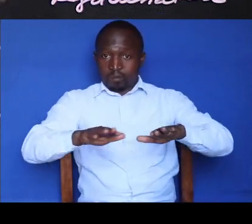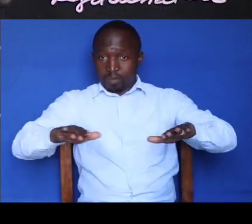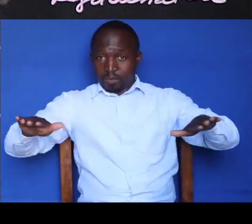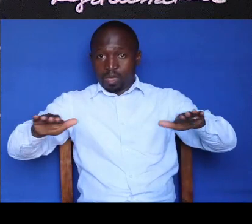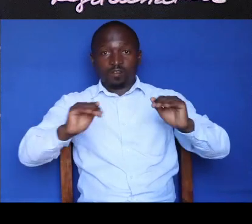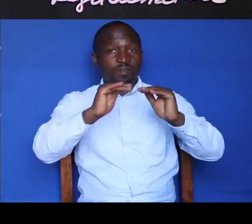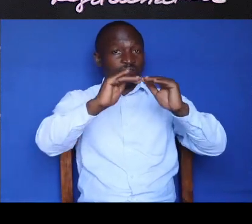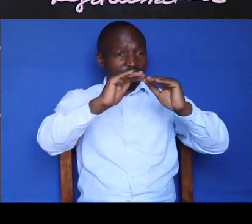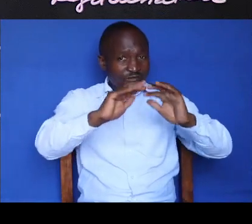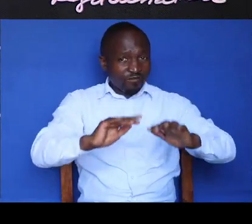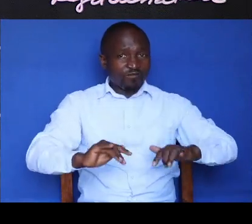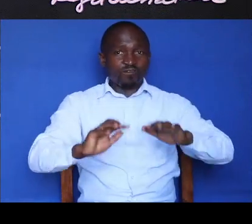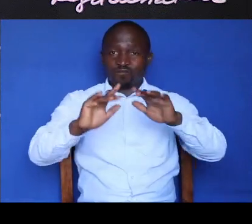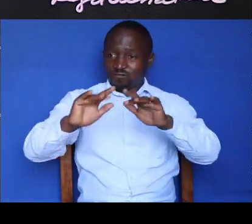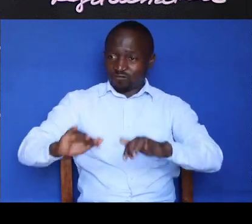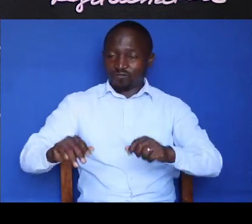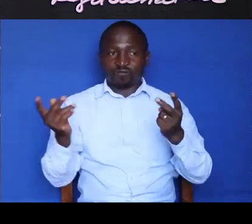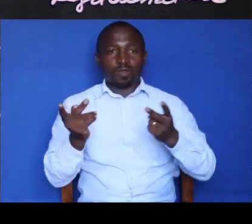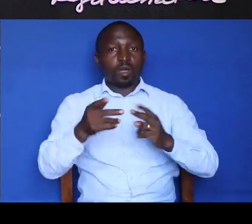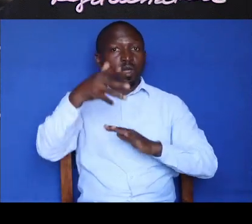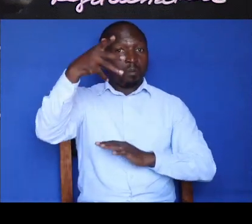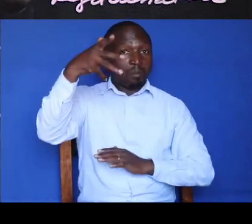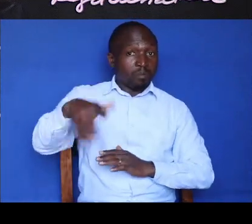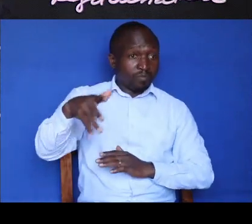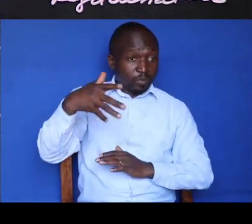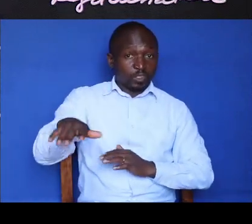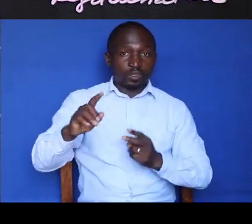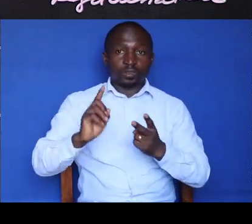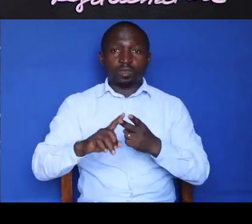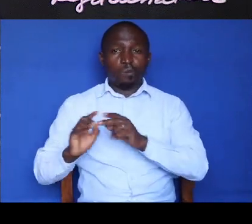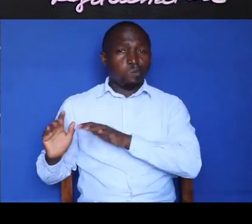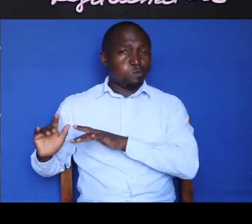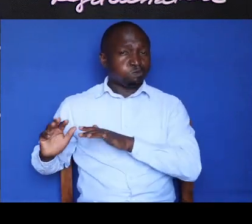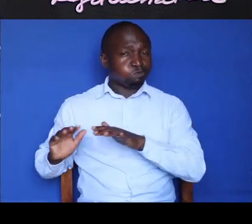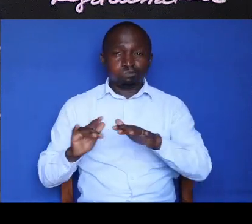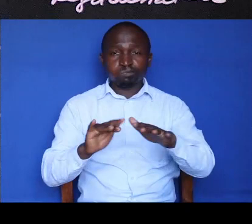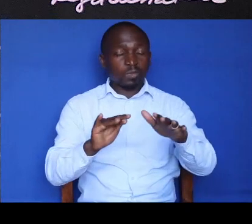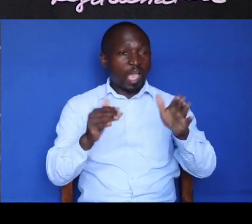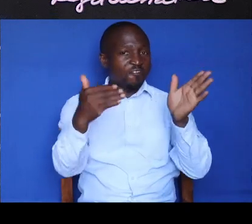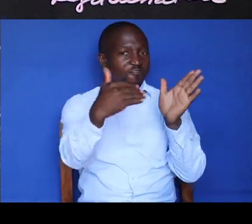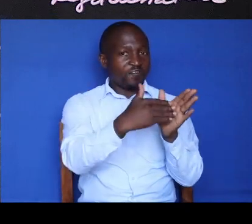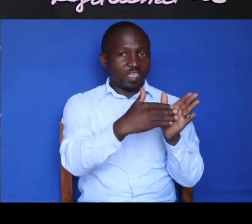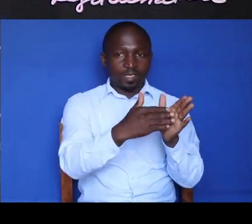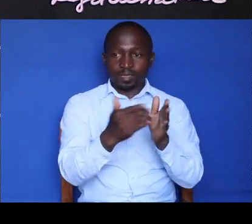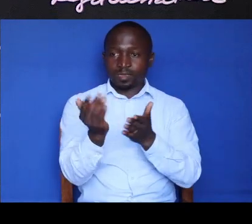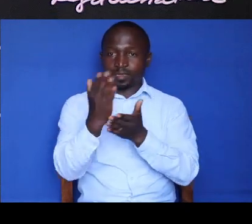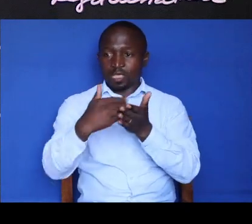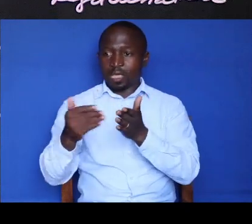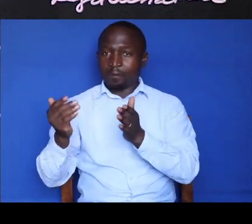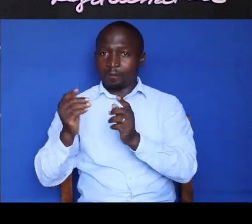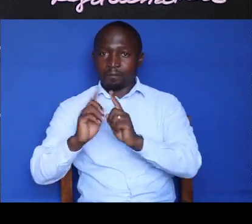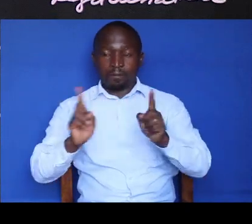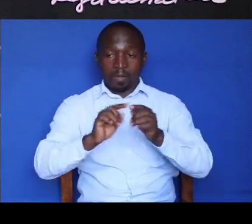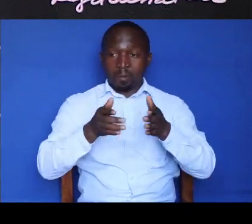plain, especially where flood water do not reach, remain high